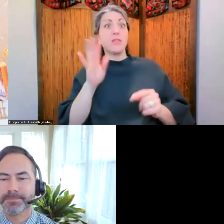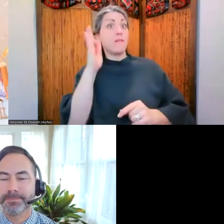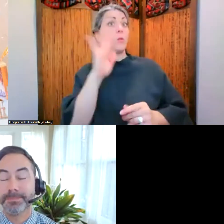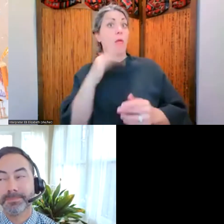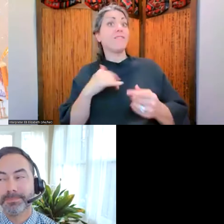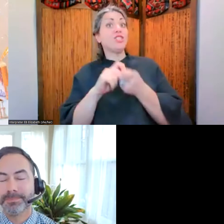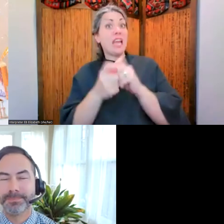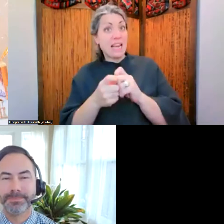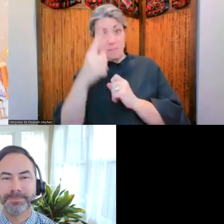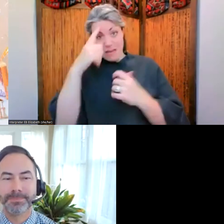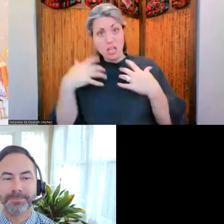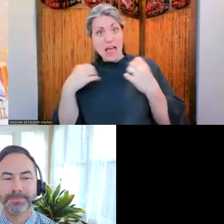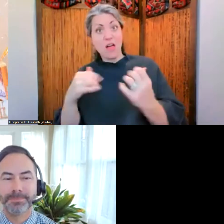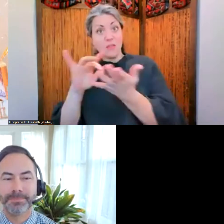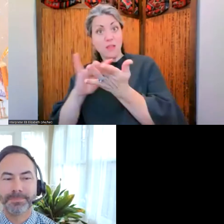future?